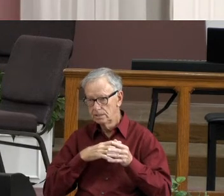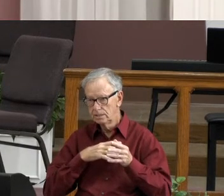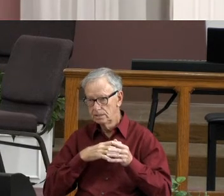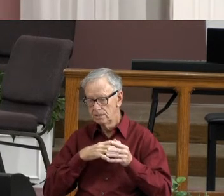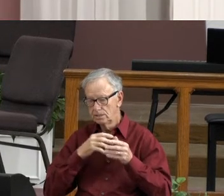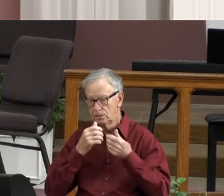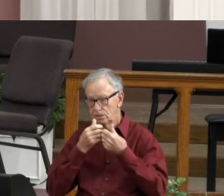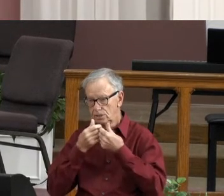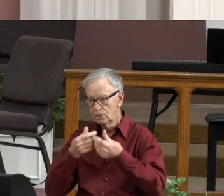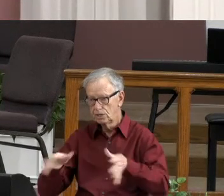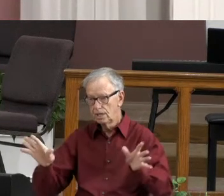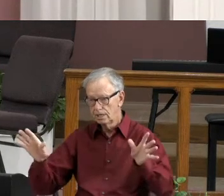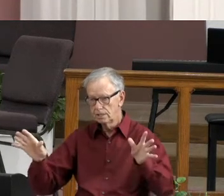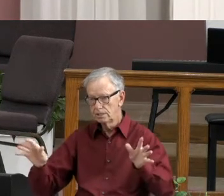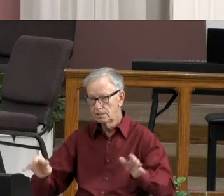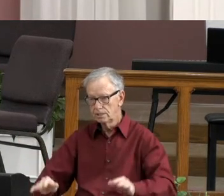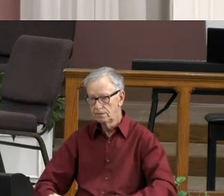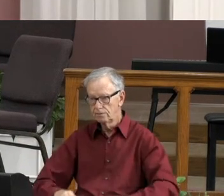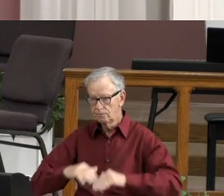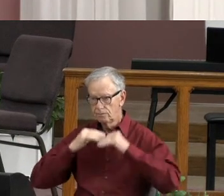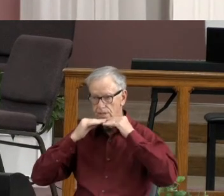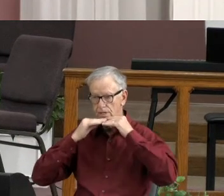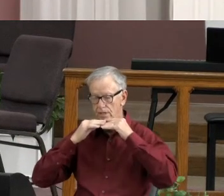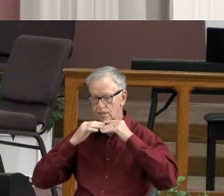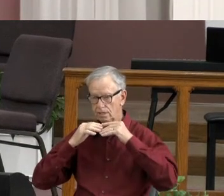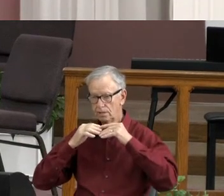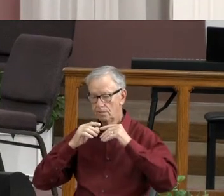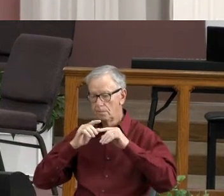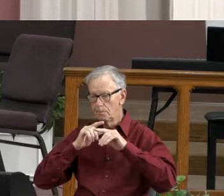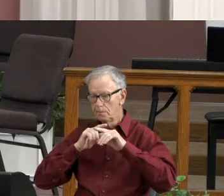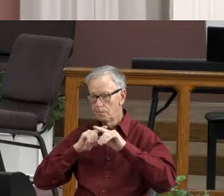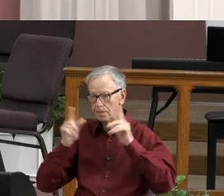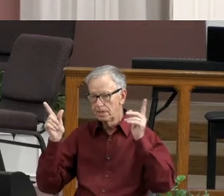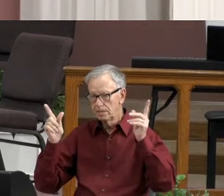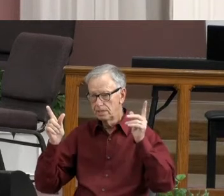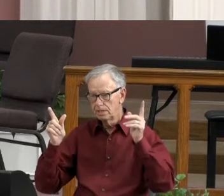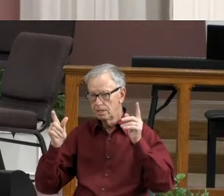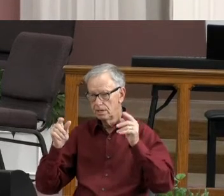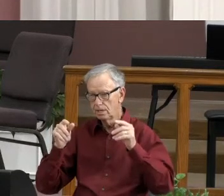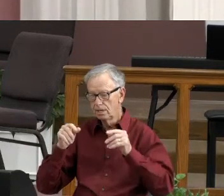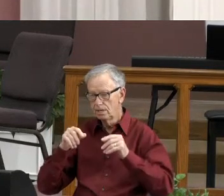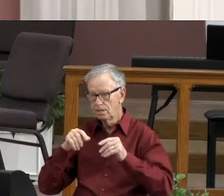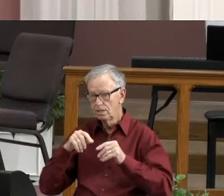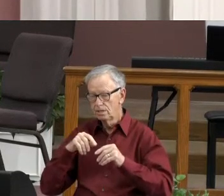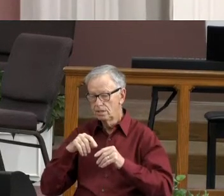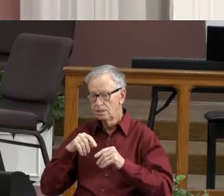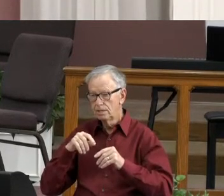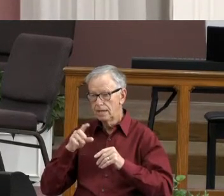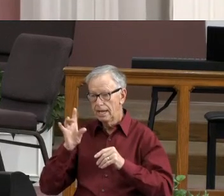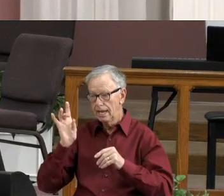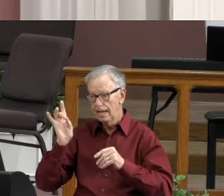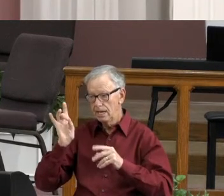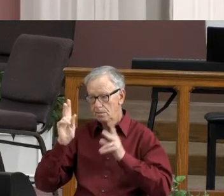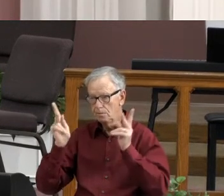was lost in the flood, with the exception of these eight individuals.